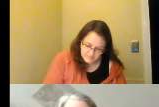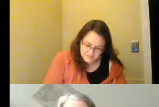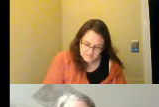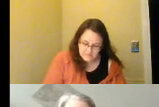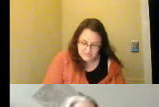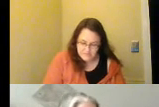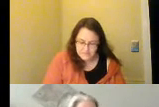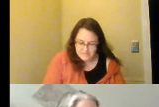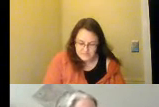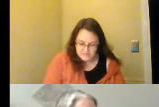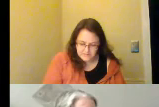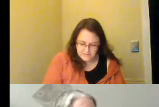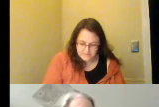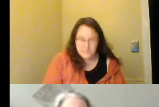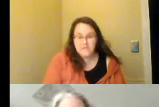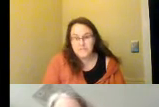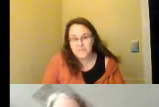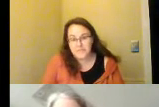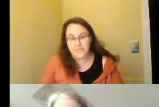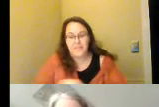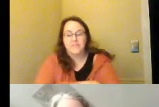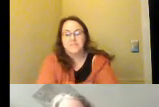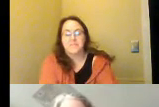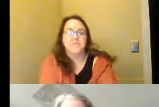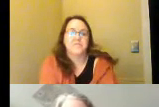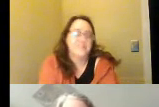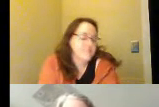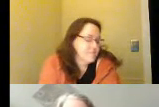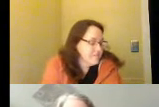Okay, space. How am I doing on time? Okay.